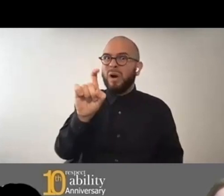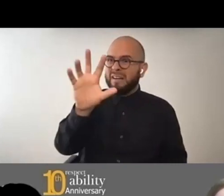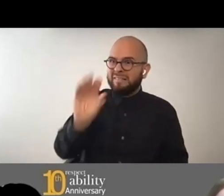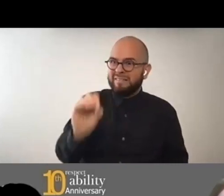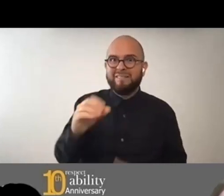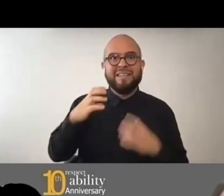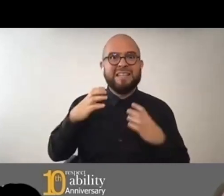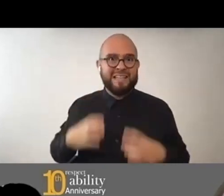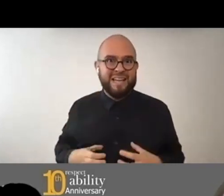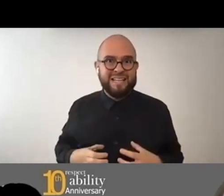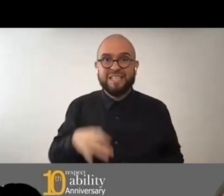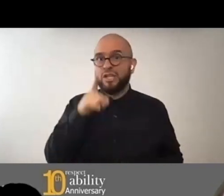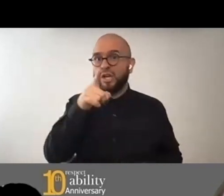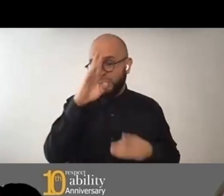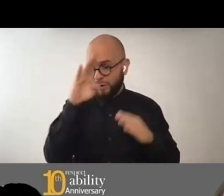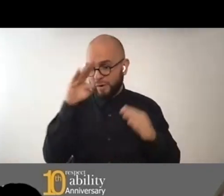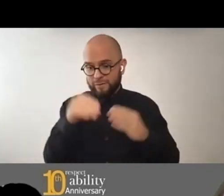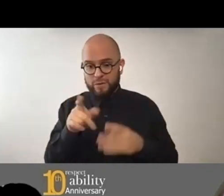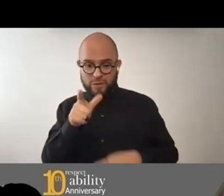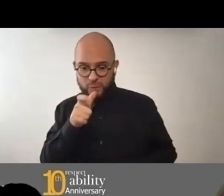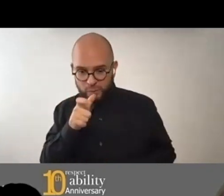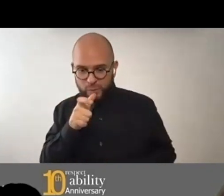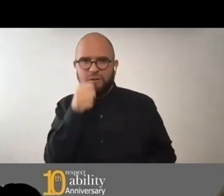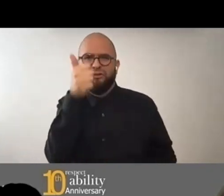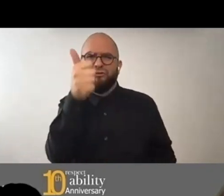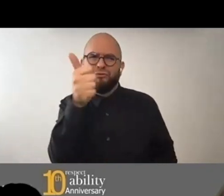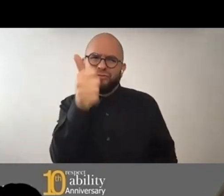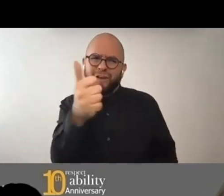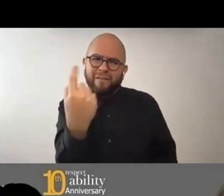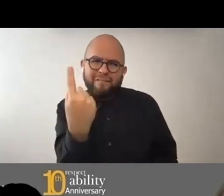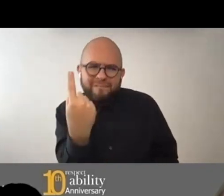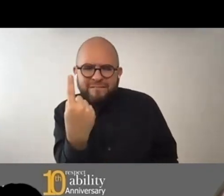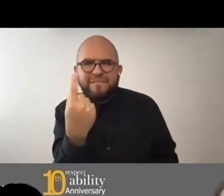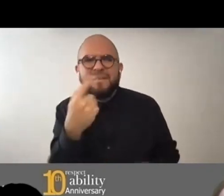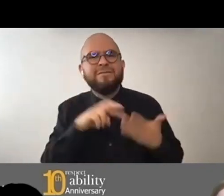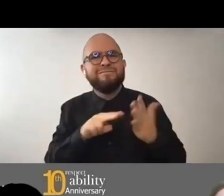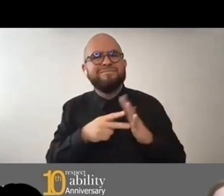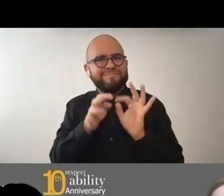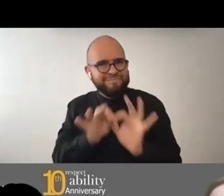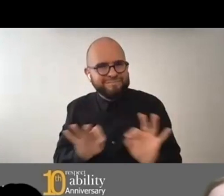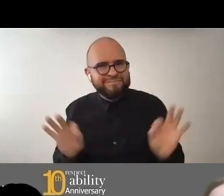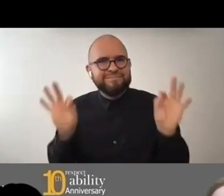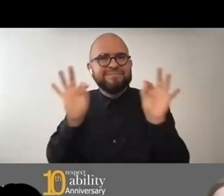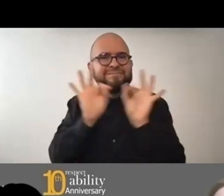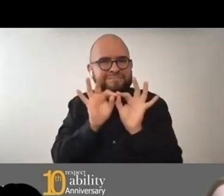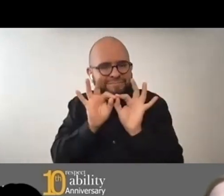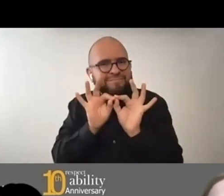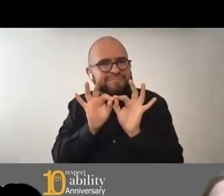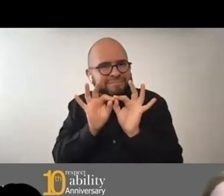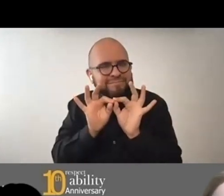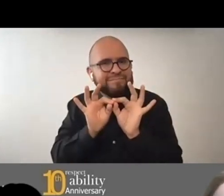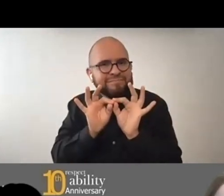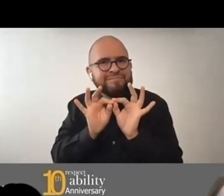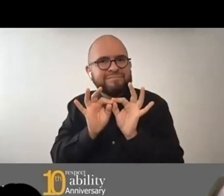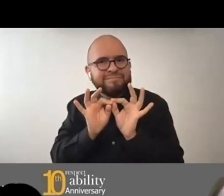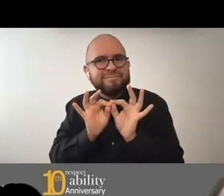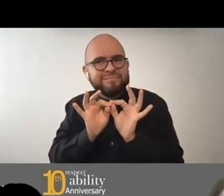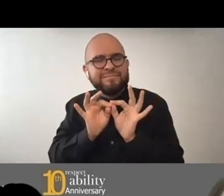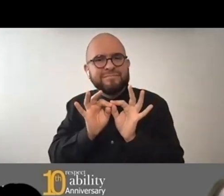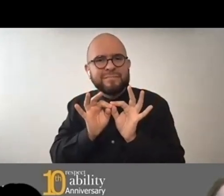yourself. So it's extremely important. It's extremely important that